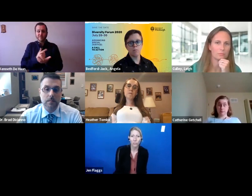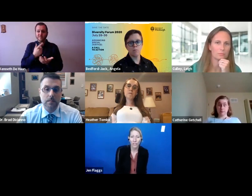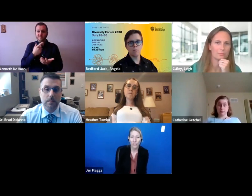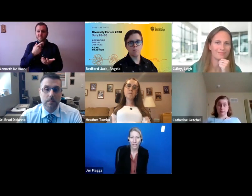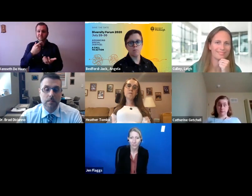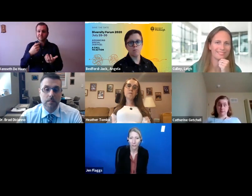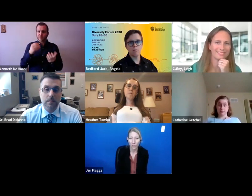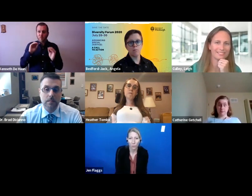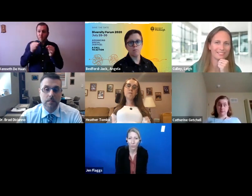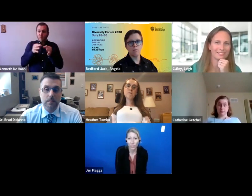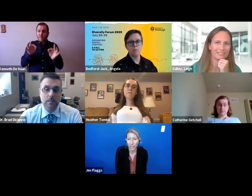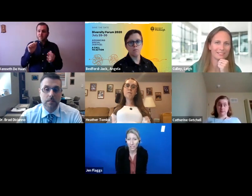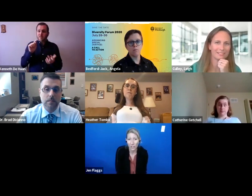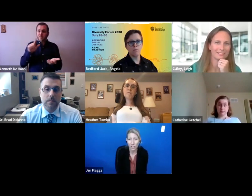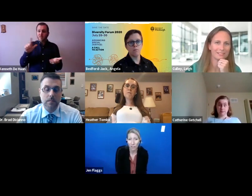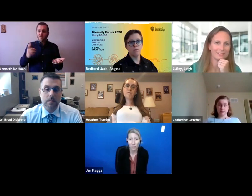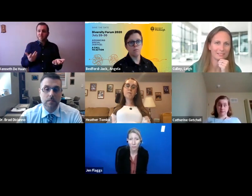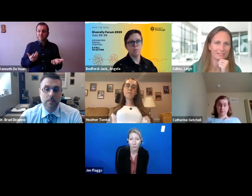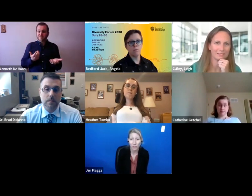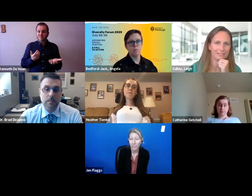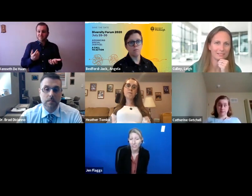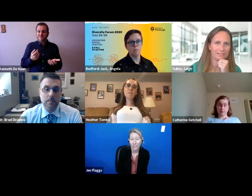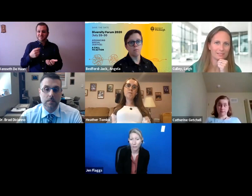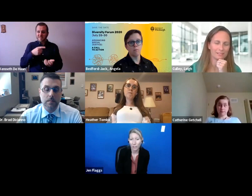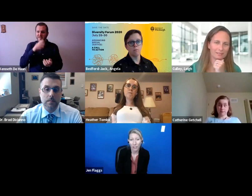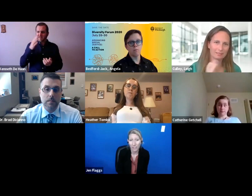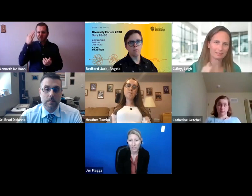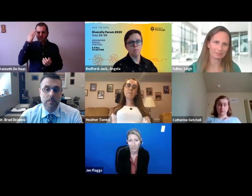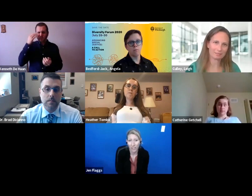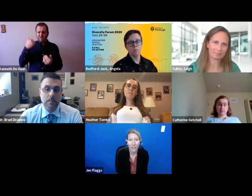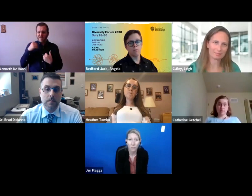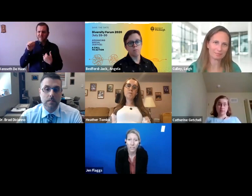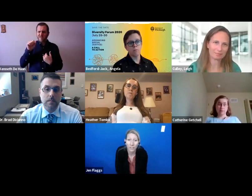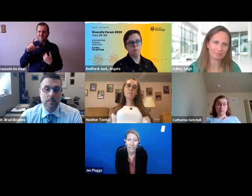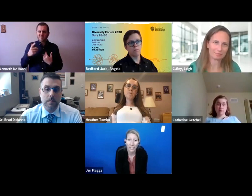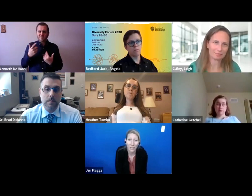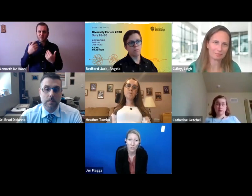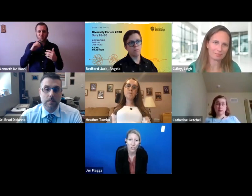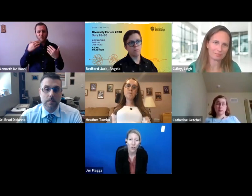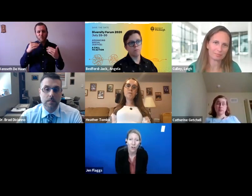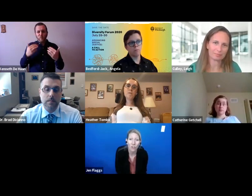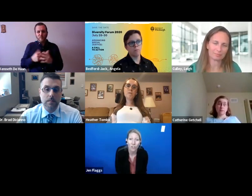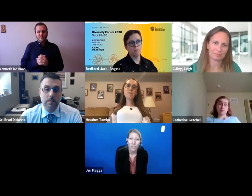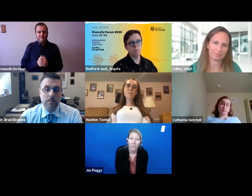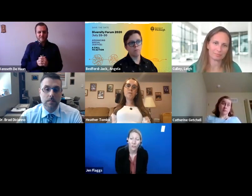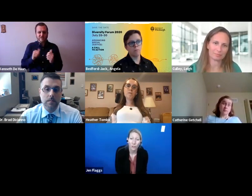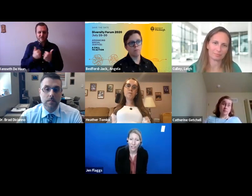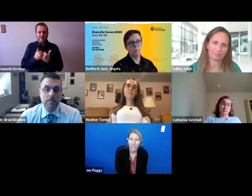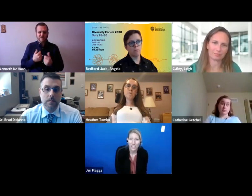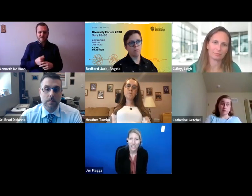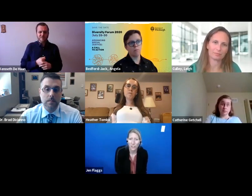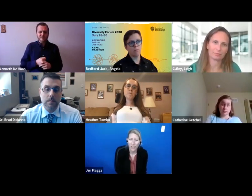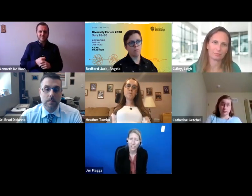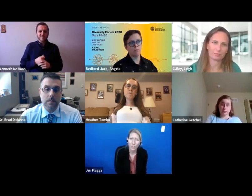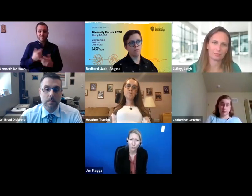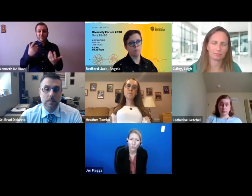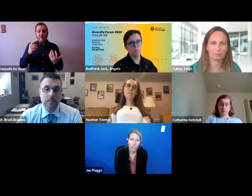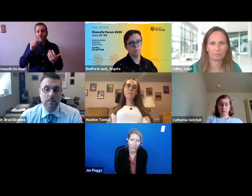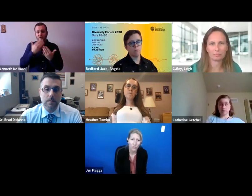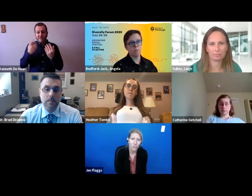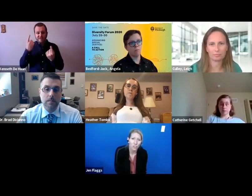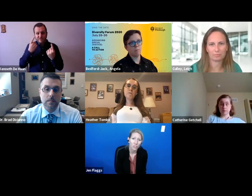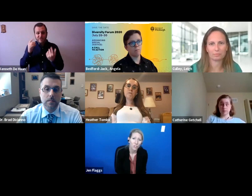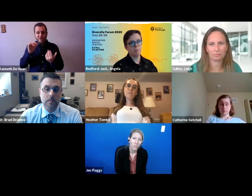world. They get out there in the world and they see other deaf people and they realize, you know, they haven't been given any language at all in learning ASL. So that is a